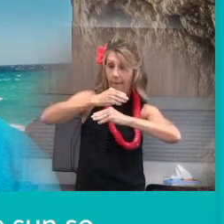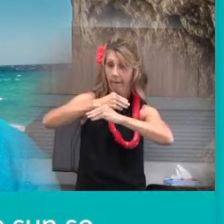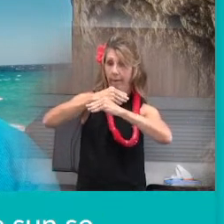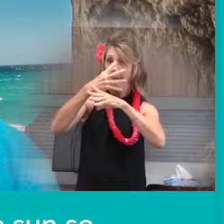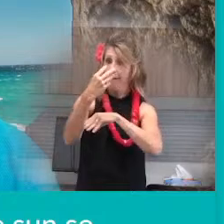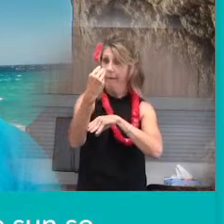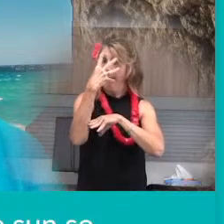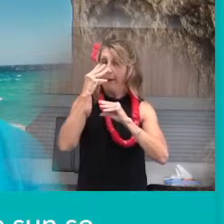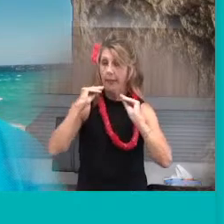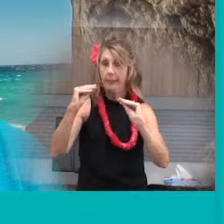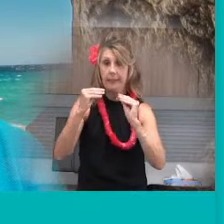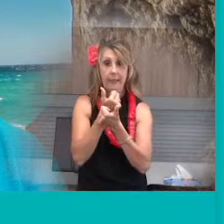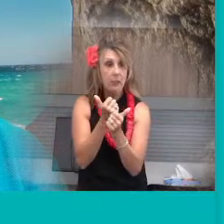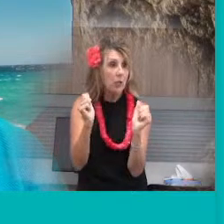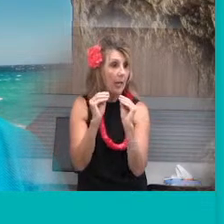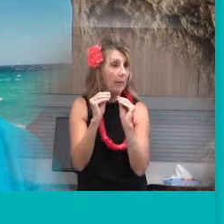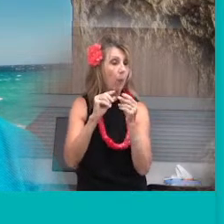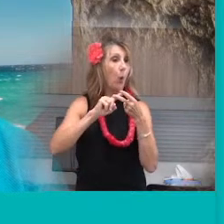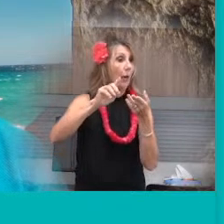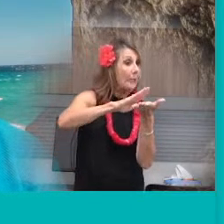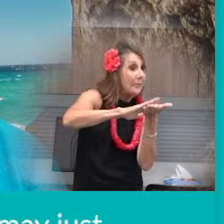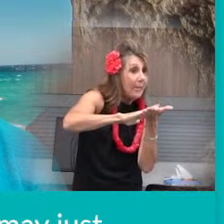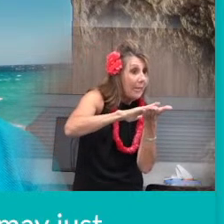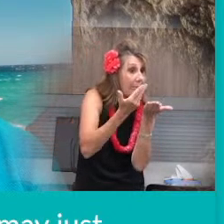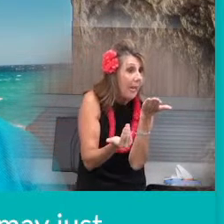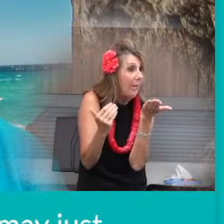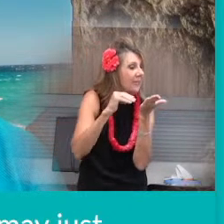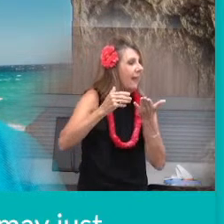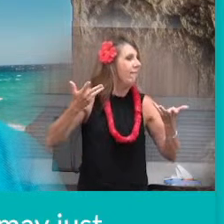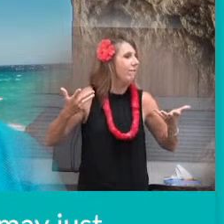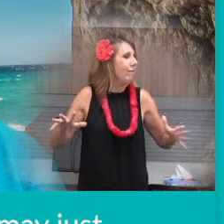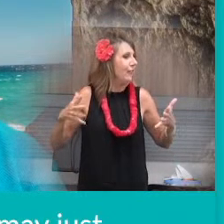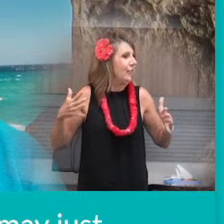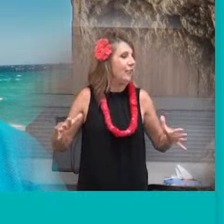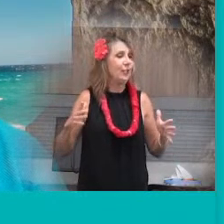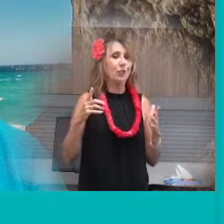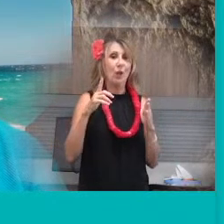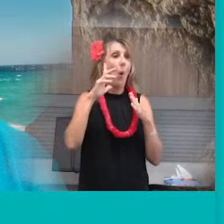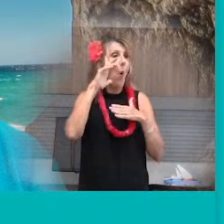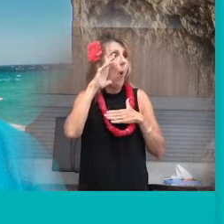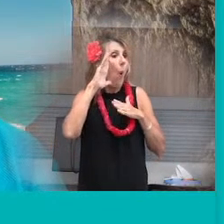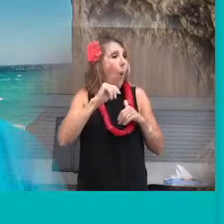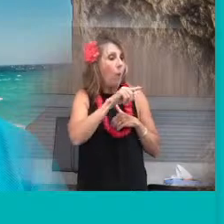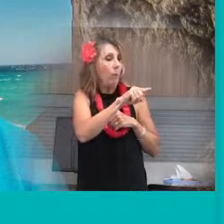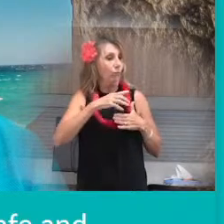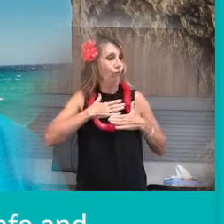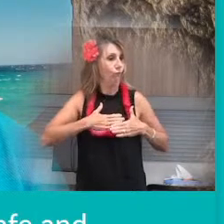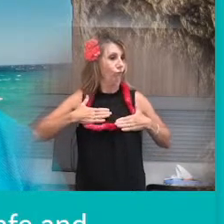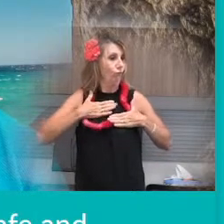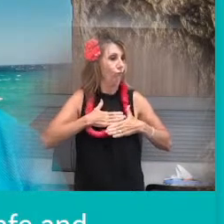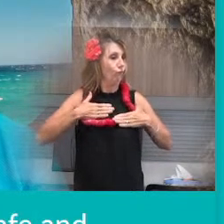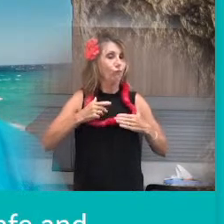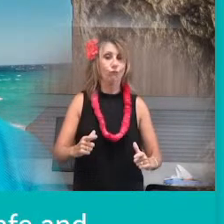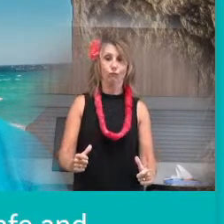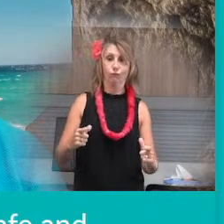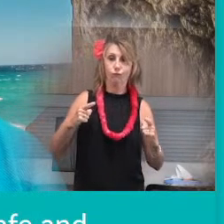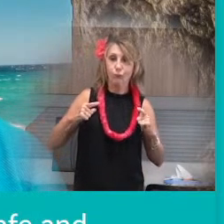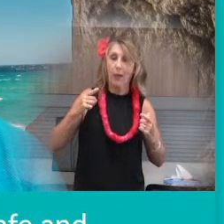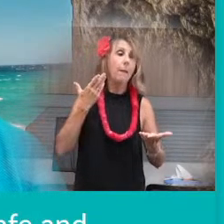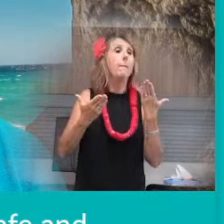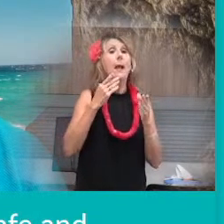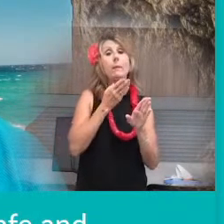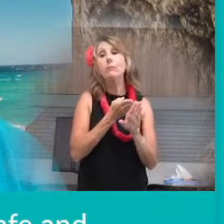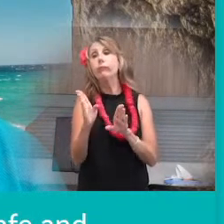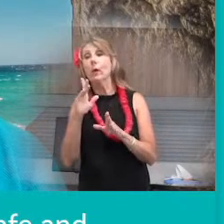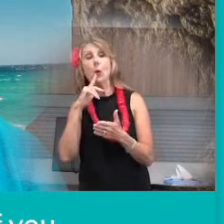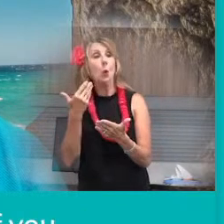the sun. So enjoy this time off. You may start a new career. You may just relax. Just enjoy it. Stay healthy,